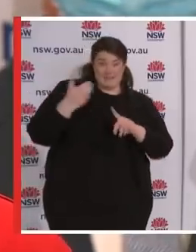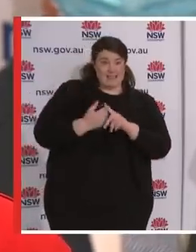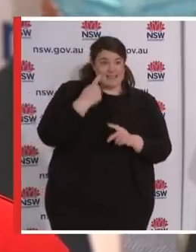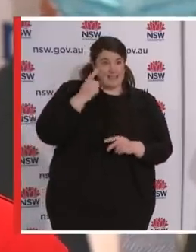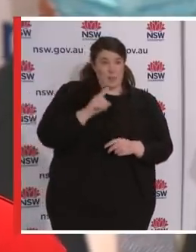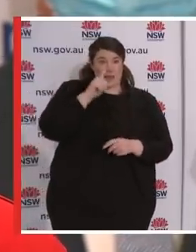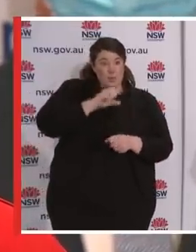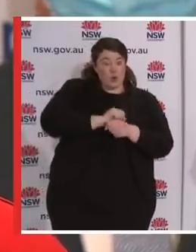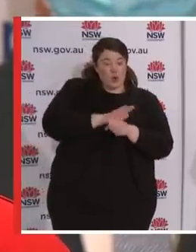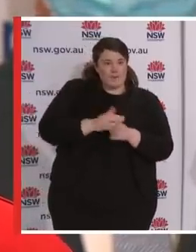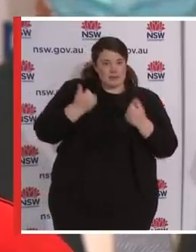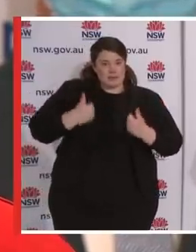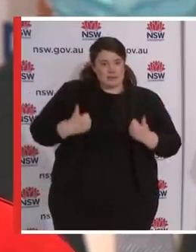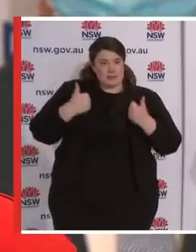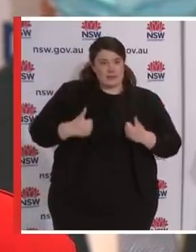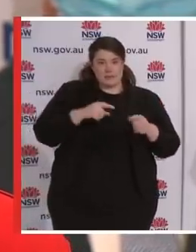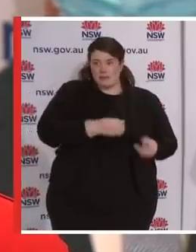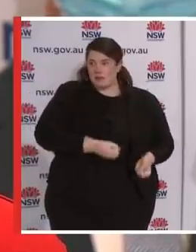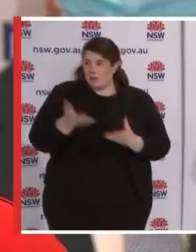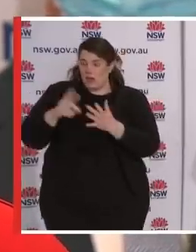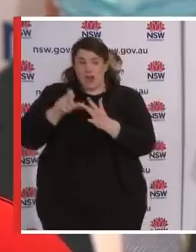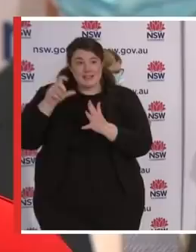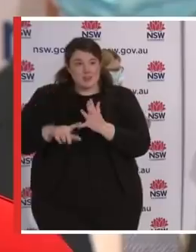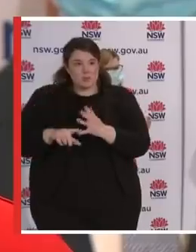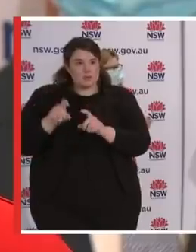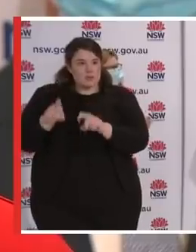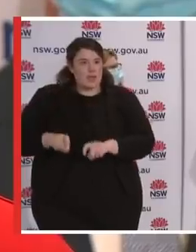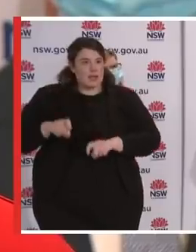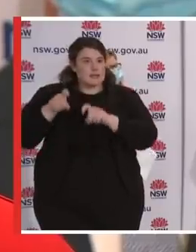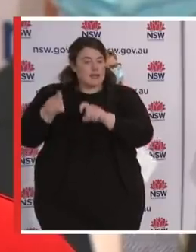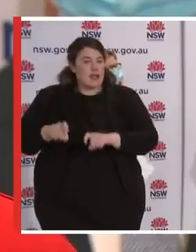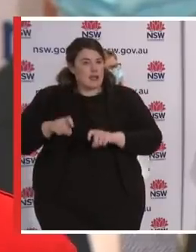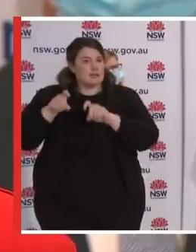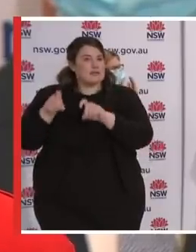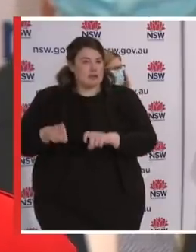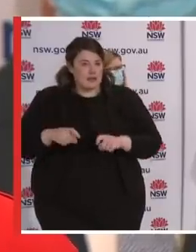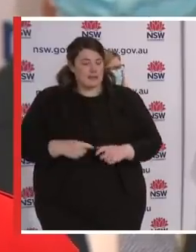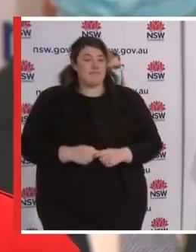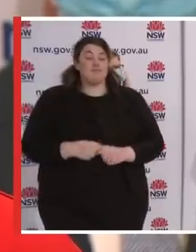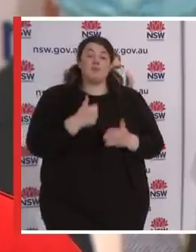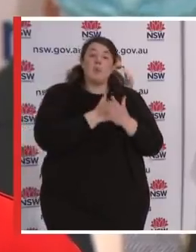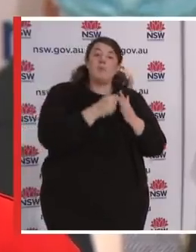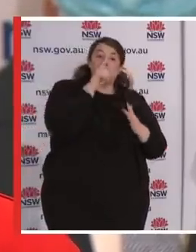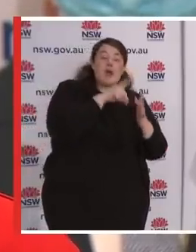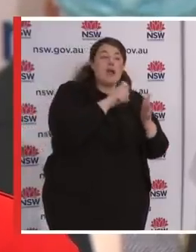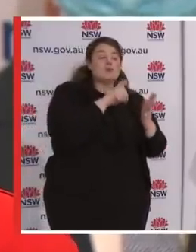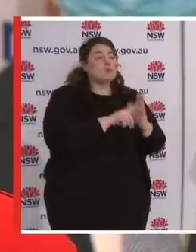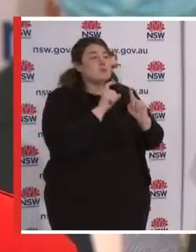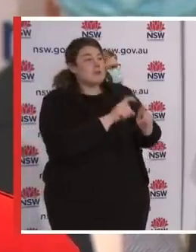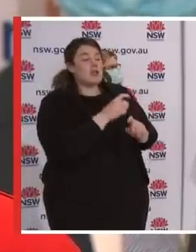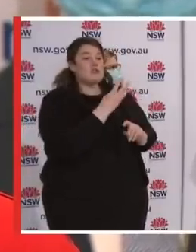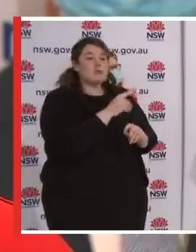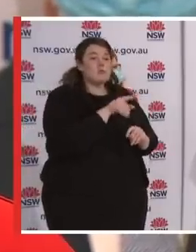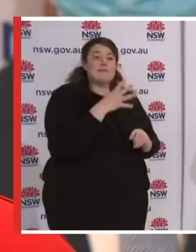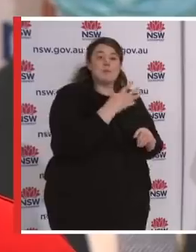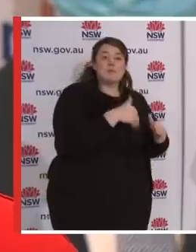stay in the ICU quite a long time. Normally, patients in the ICU are there for 3-4 days on average. Patients